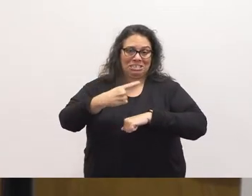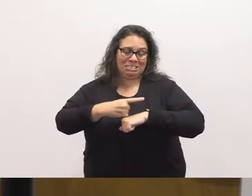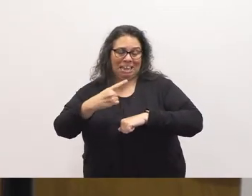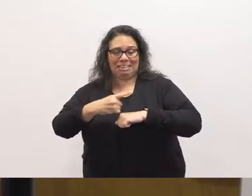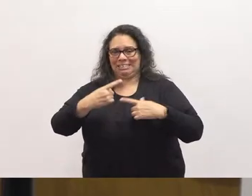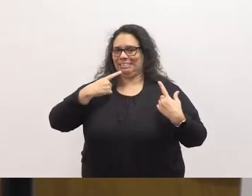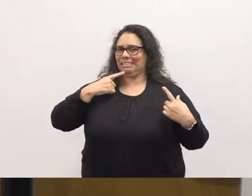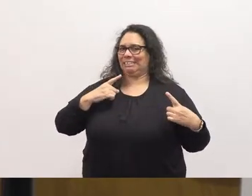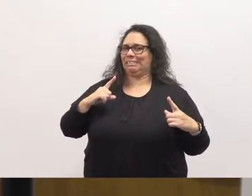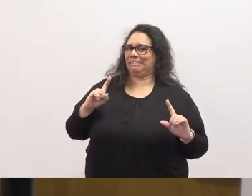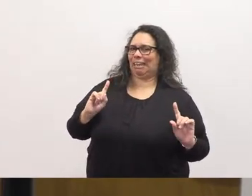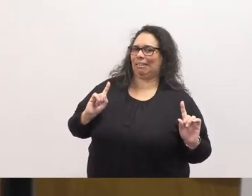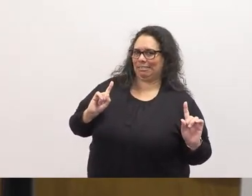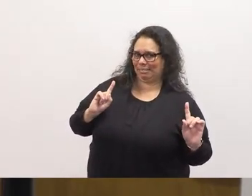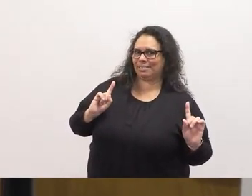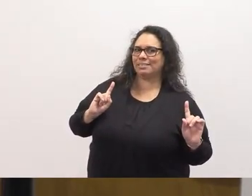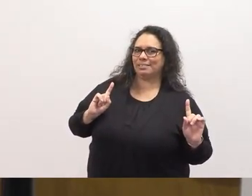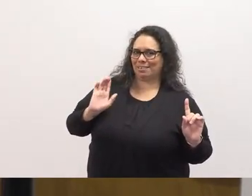students, as I